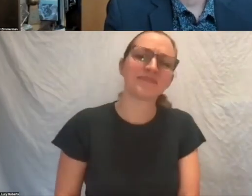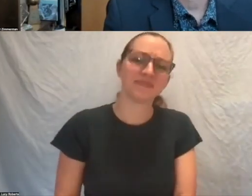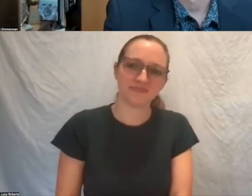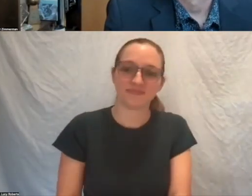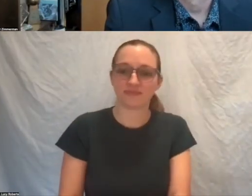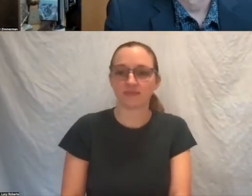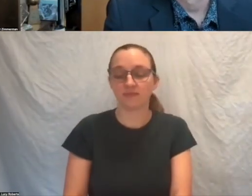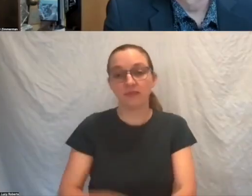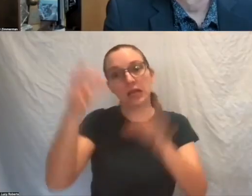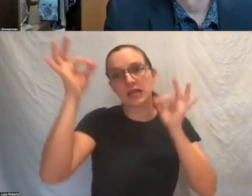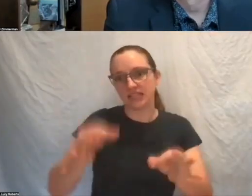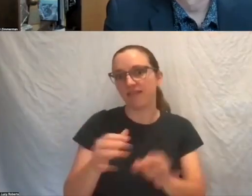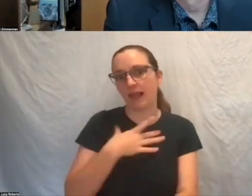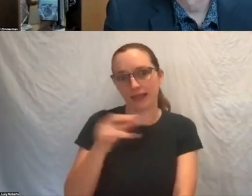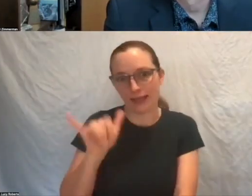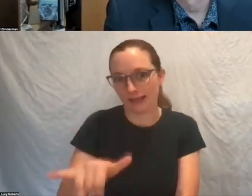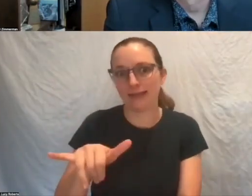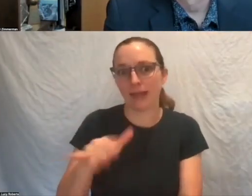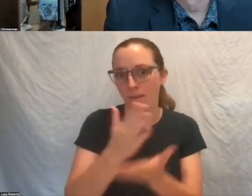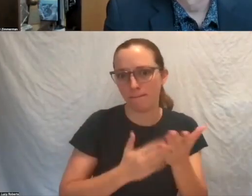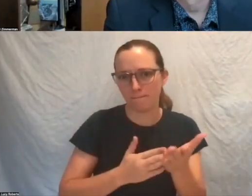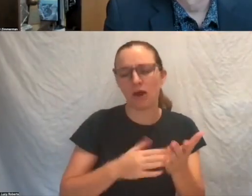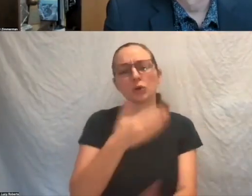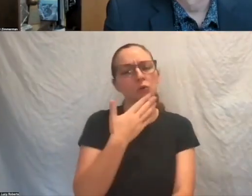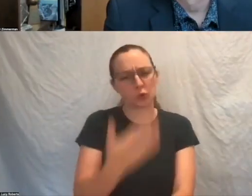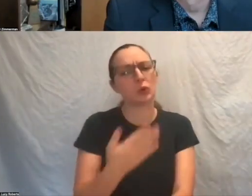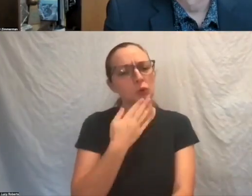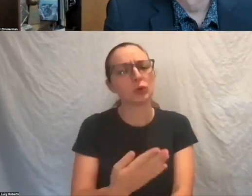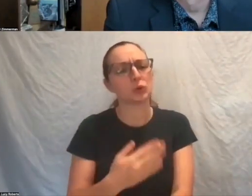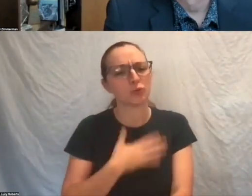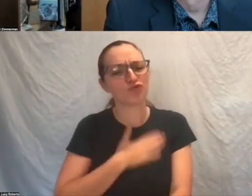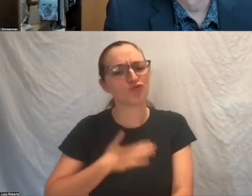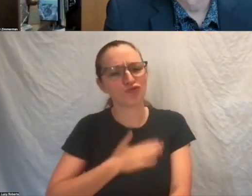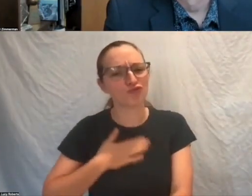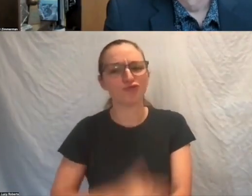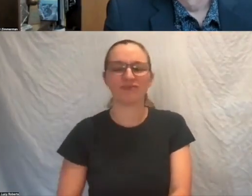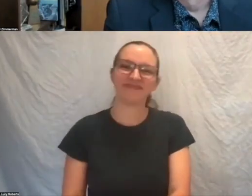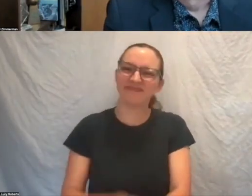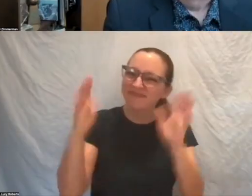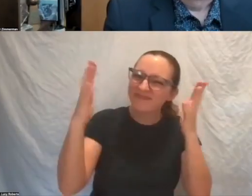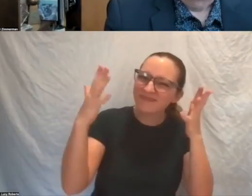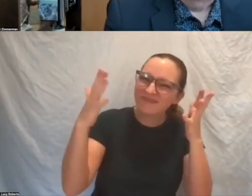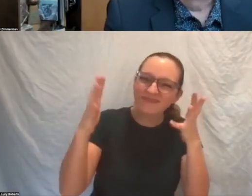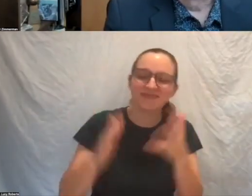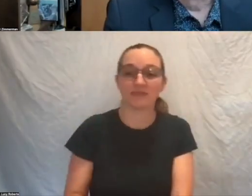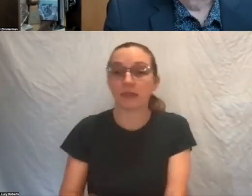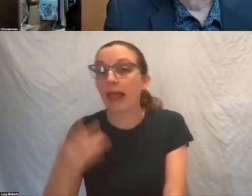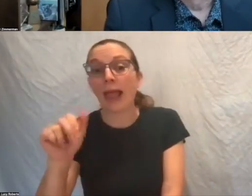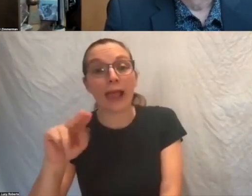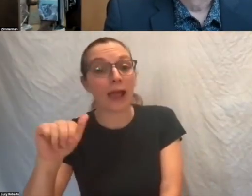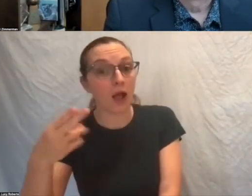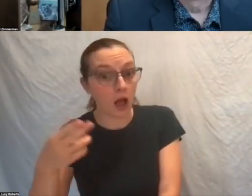I definitely like that scene. That was a good scene. Yay. Okay. Awesome. Hannah has a question. All